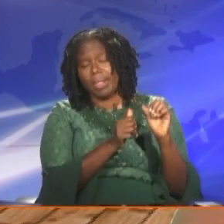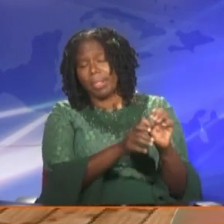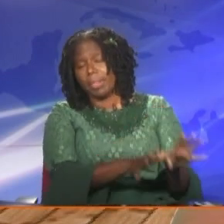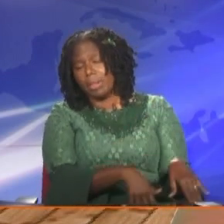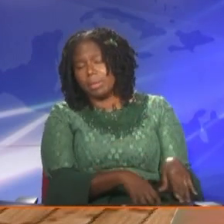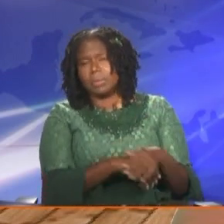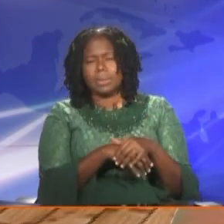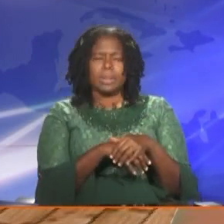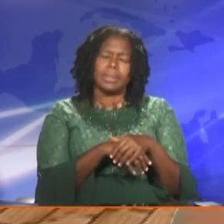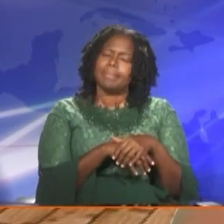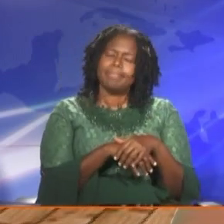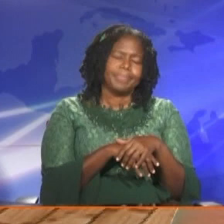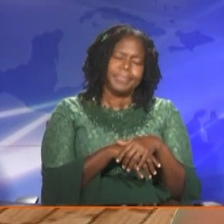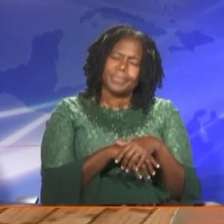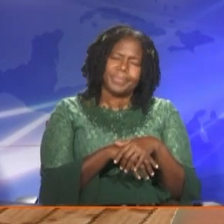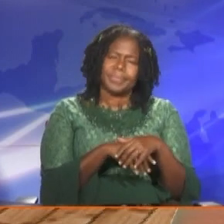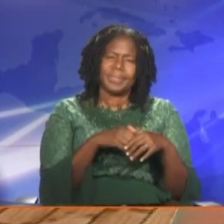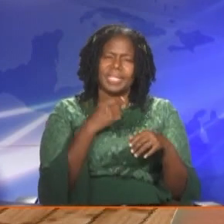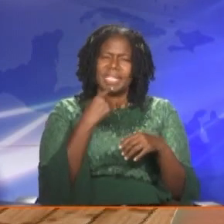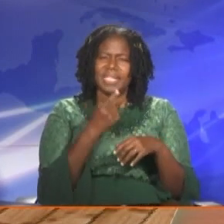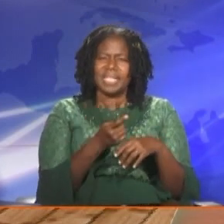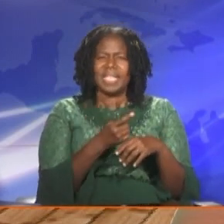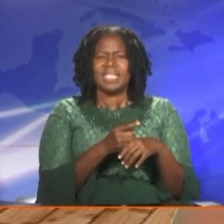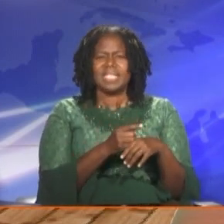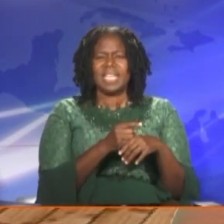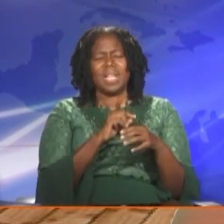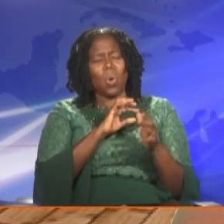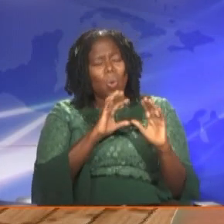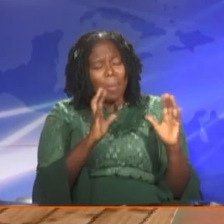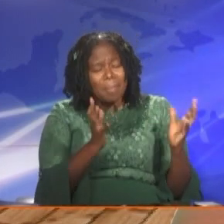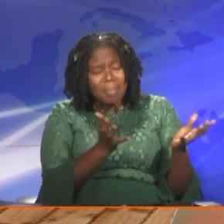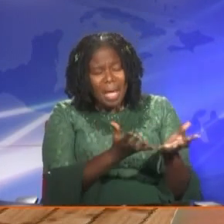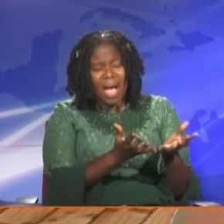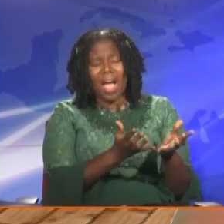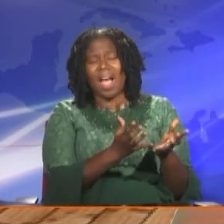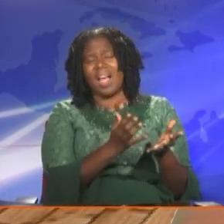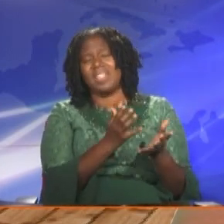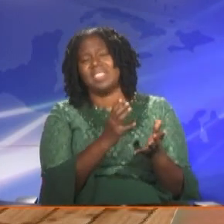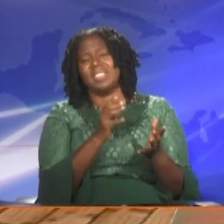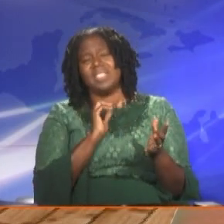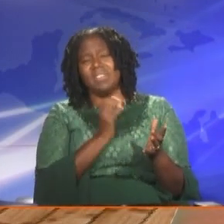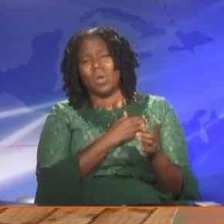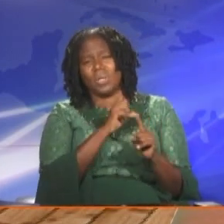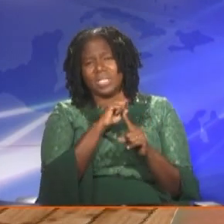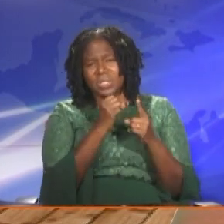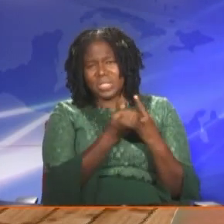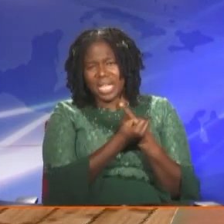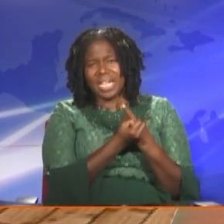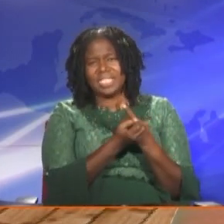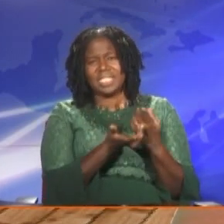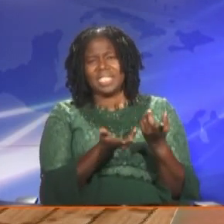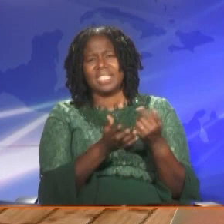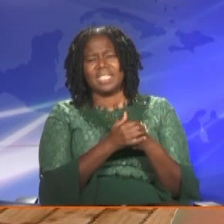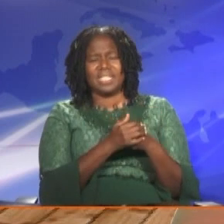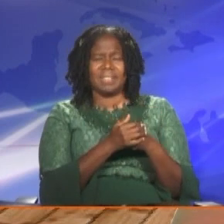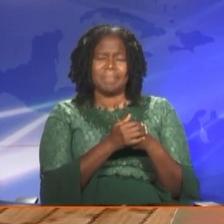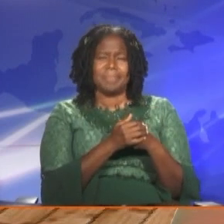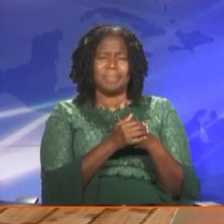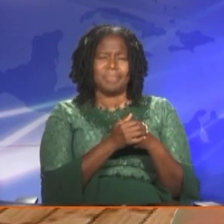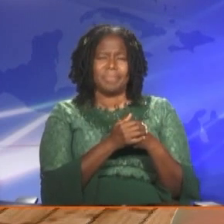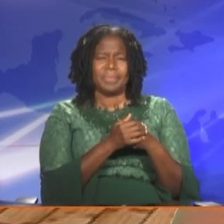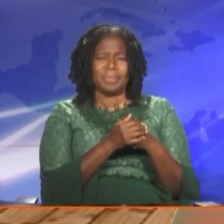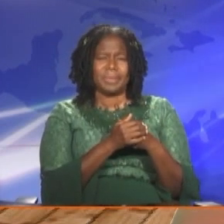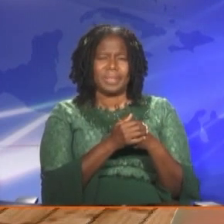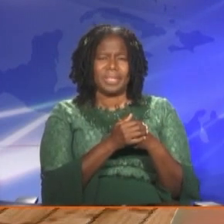as well, you have a section of the population that, given different circumstances, they could probably